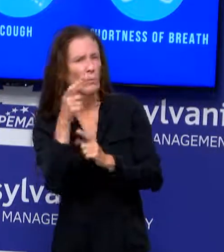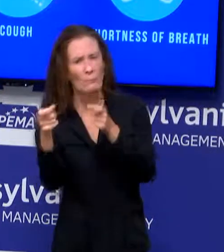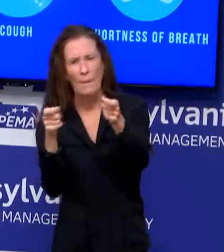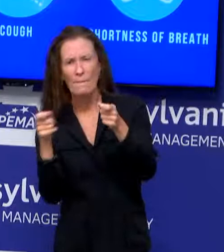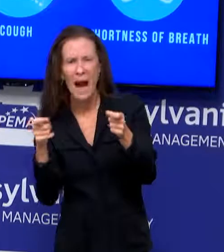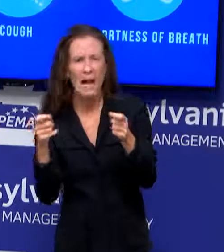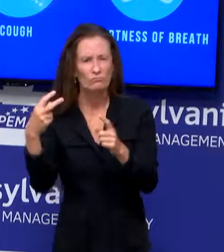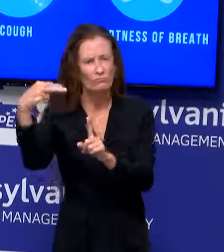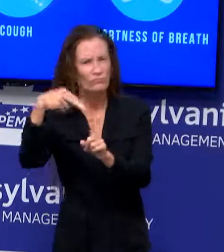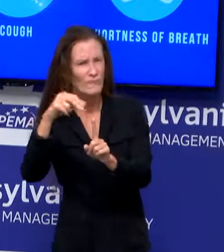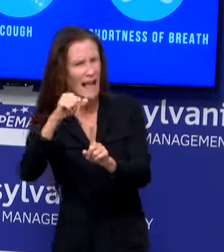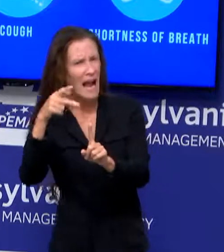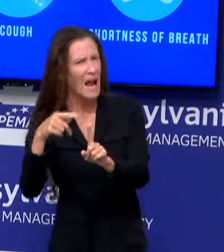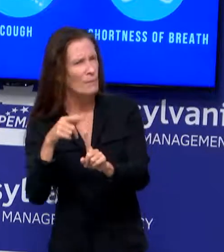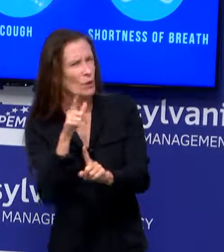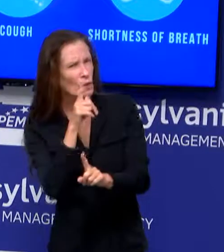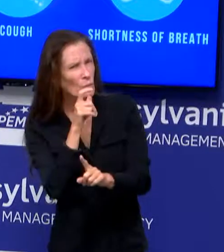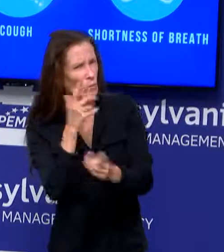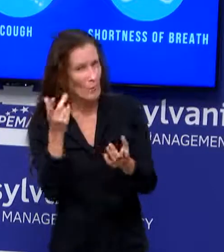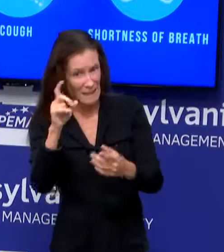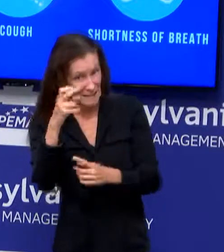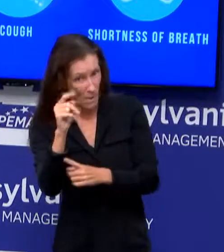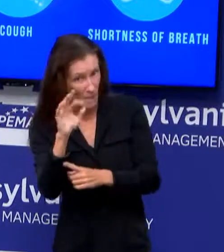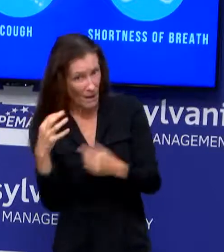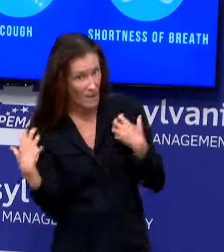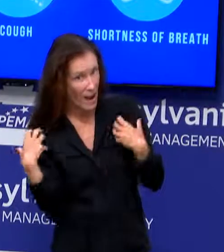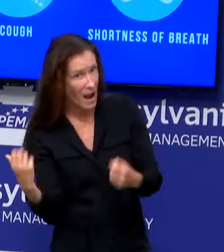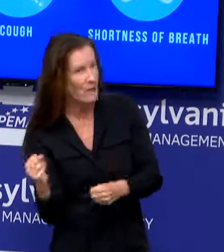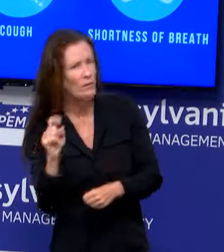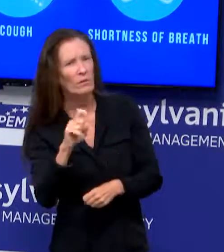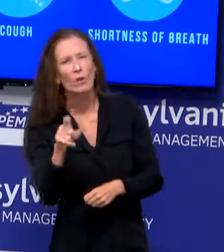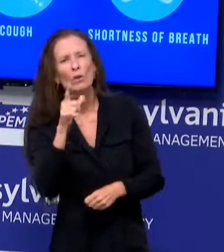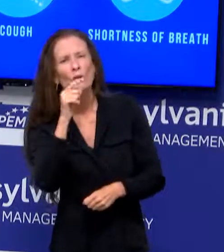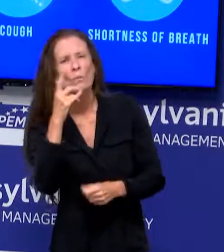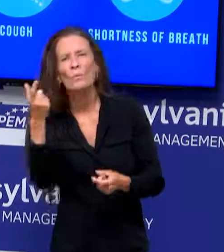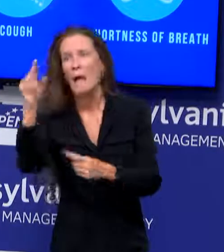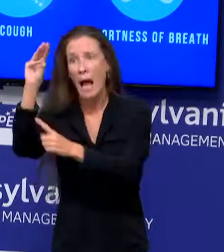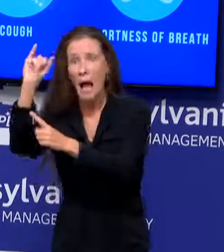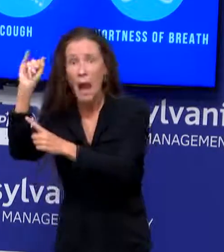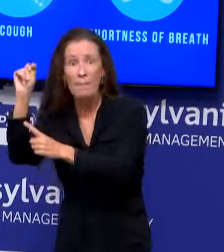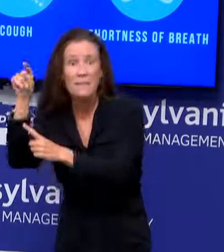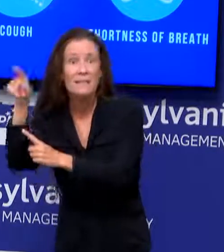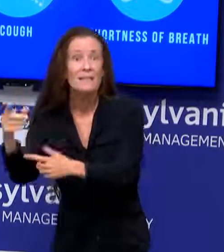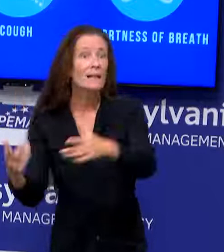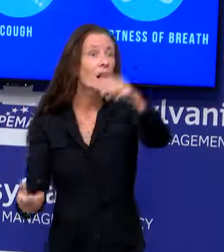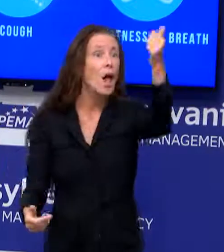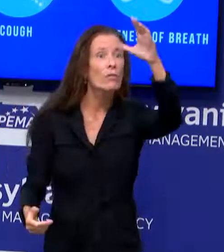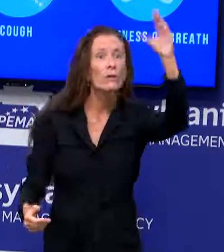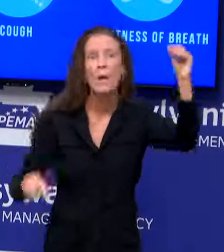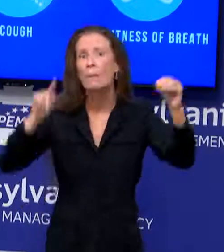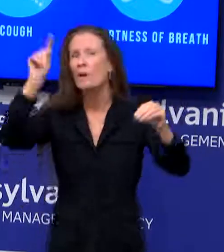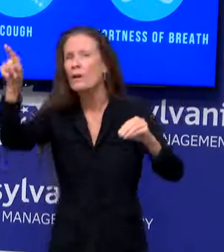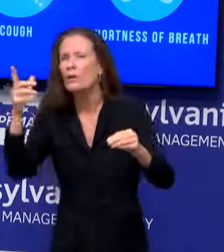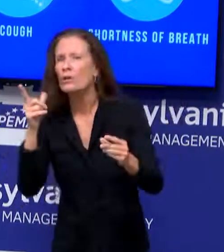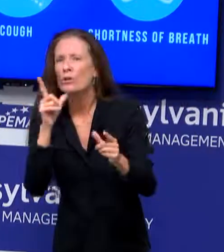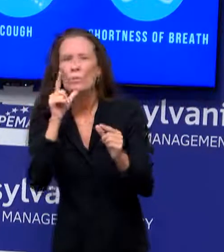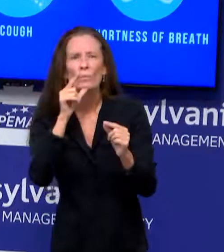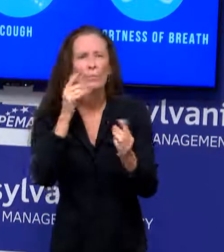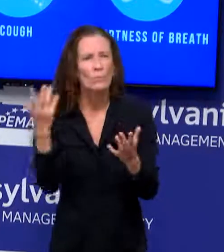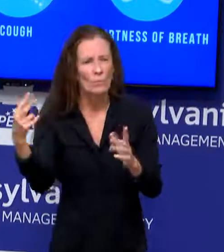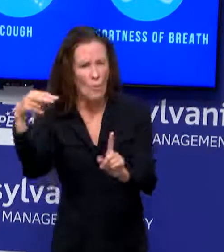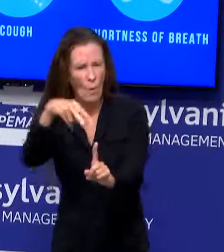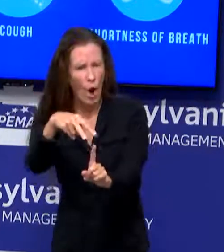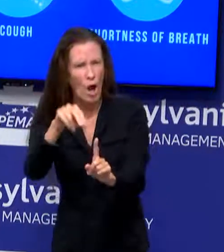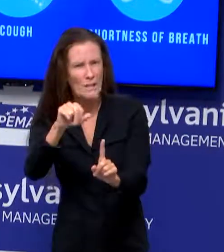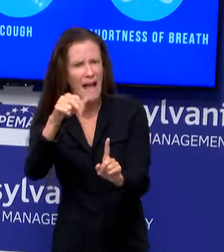it happening in the Department of Health? Is it researchers from MIT? Is there an outside firm that's managing that? Well, so there where's is all the information going to live, and who's Sure. going to oversight